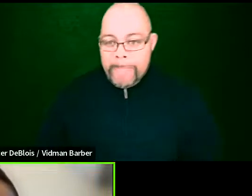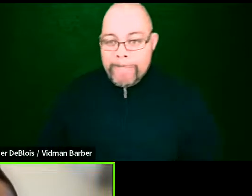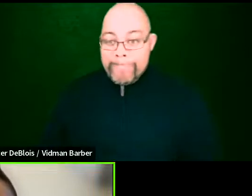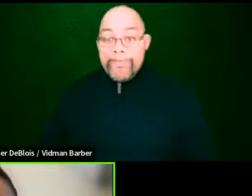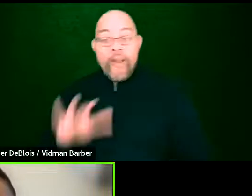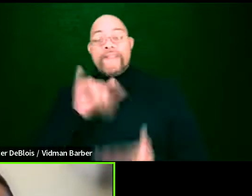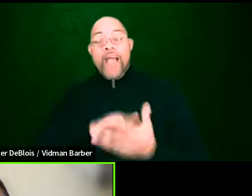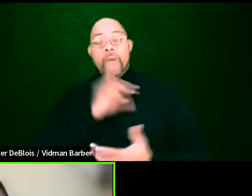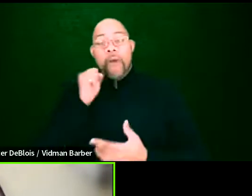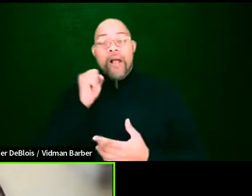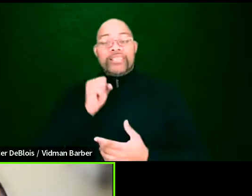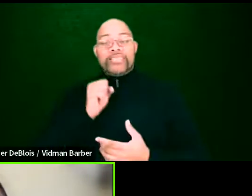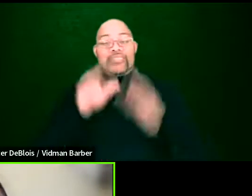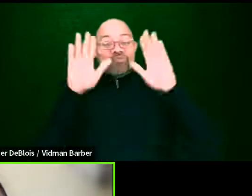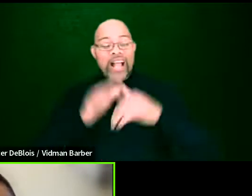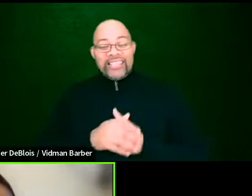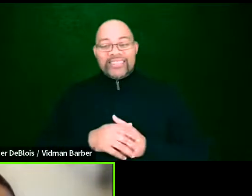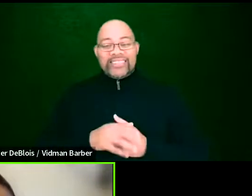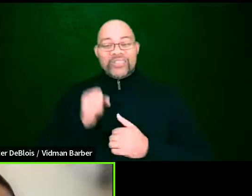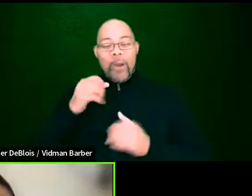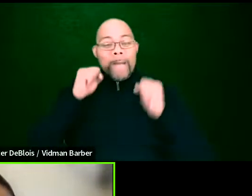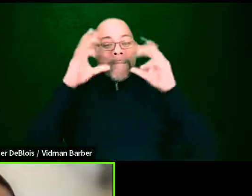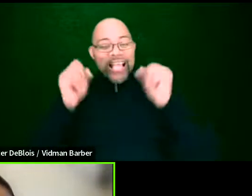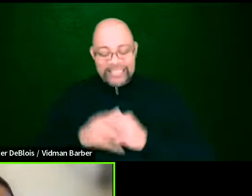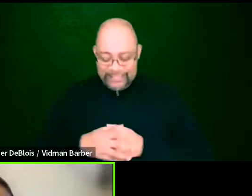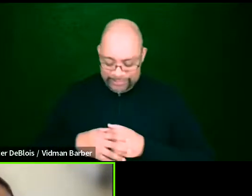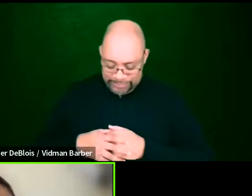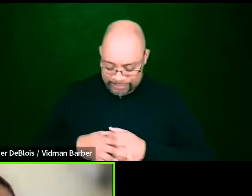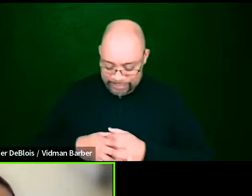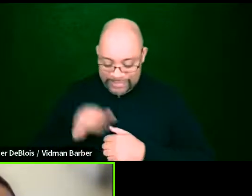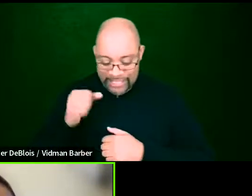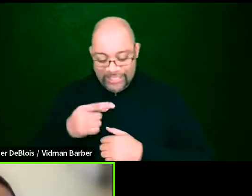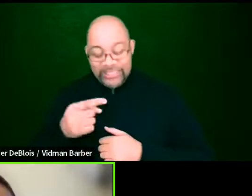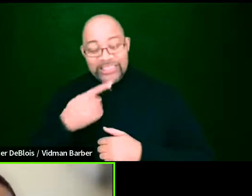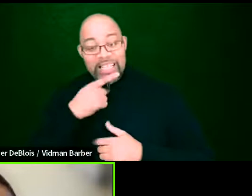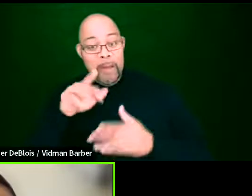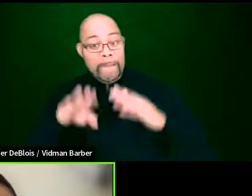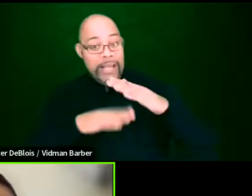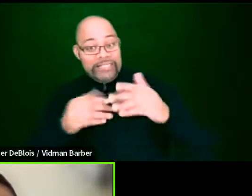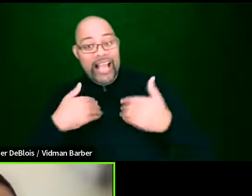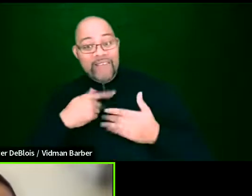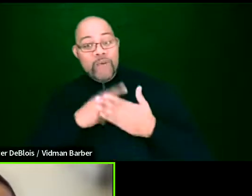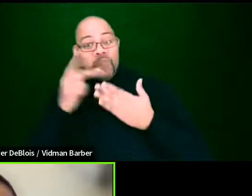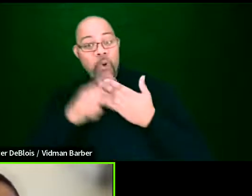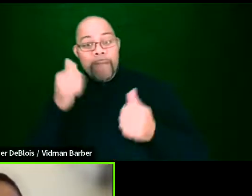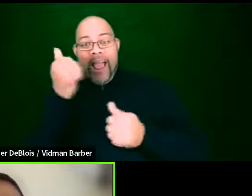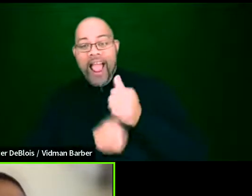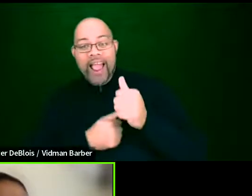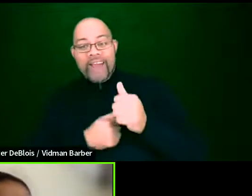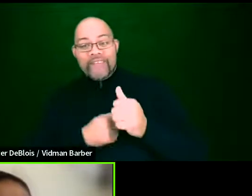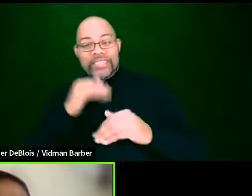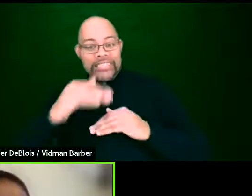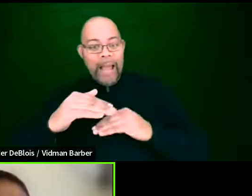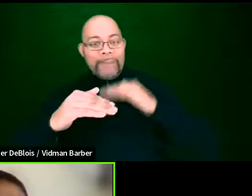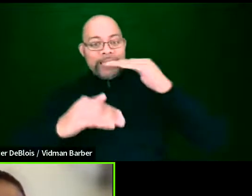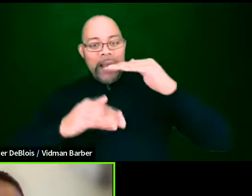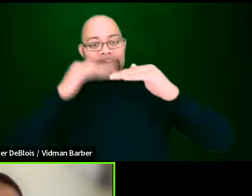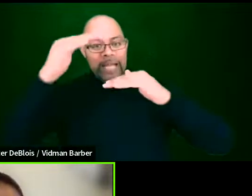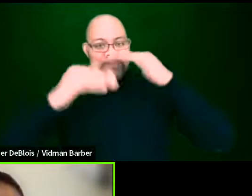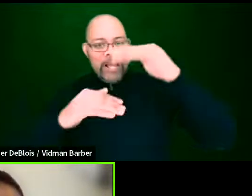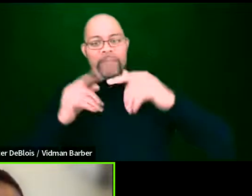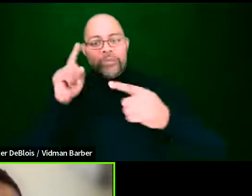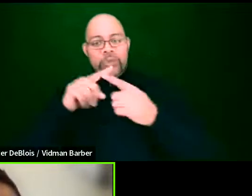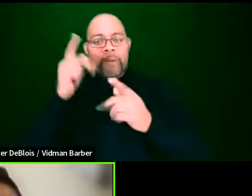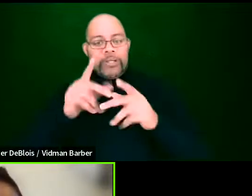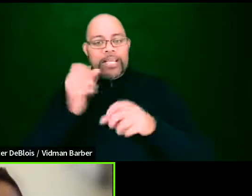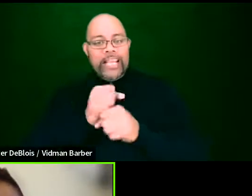No, that was great. It's so amazing that, like, yeah, as you say, you basically have a program at every step, every stage up until